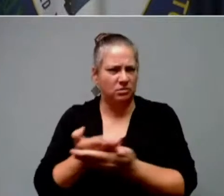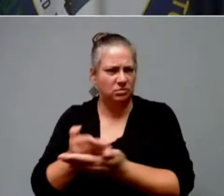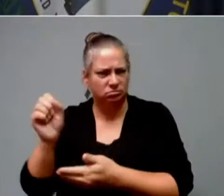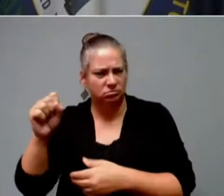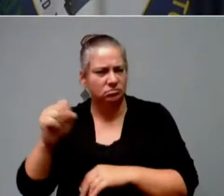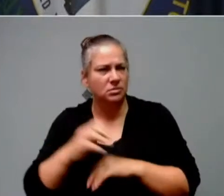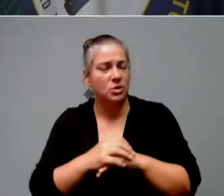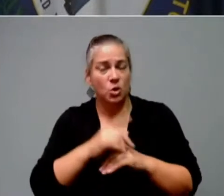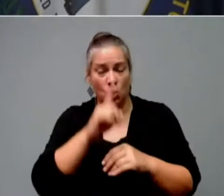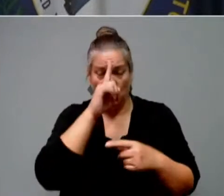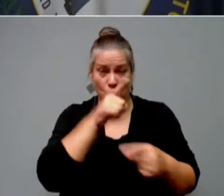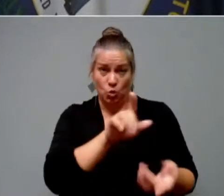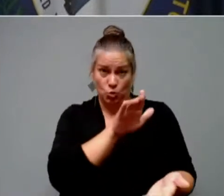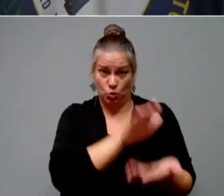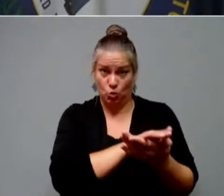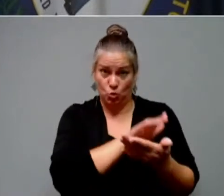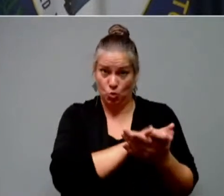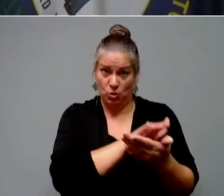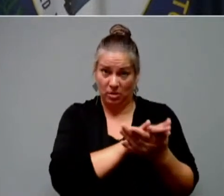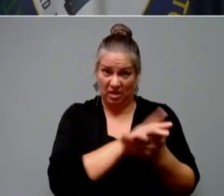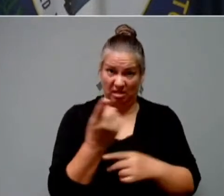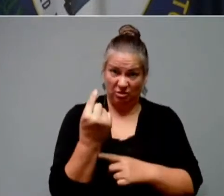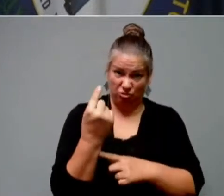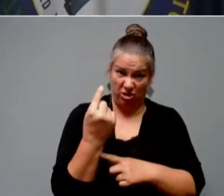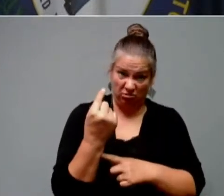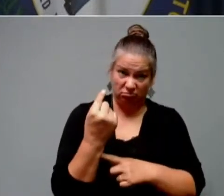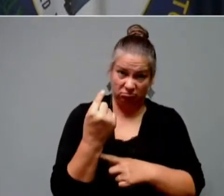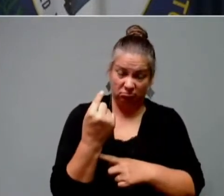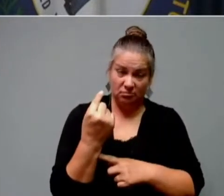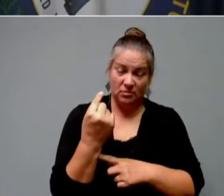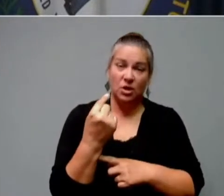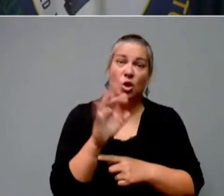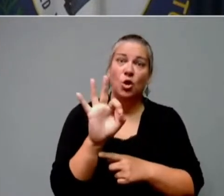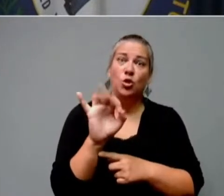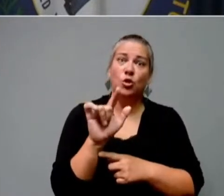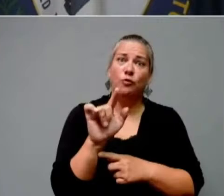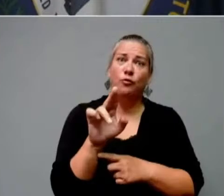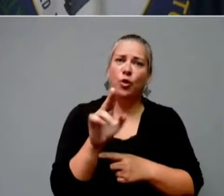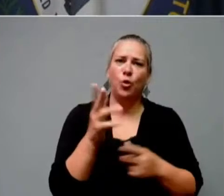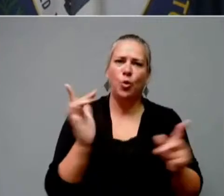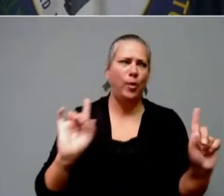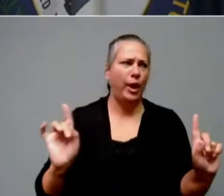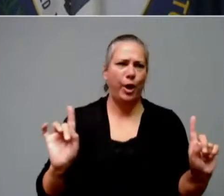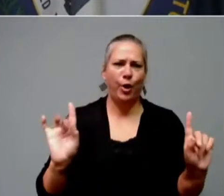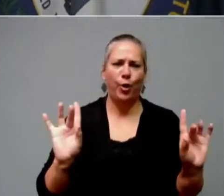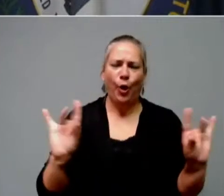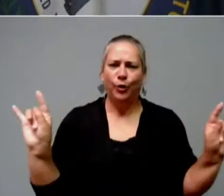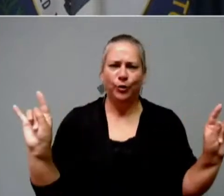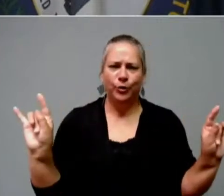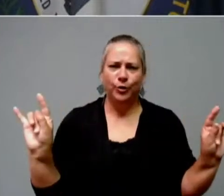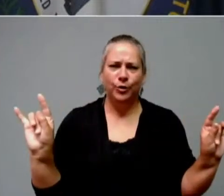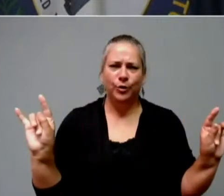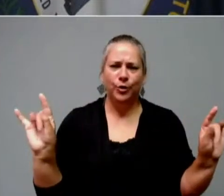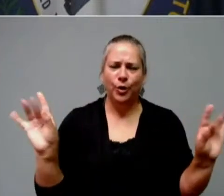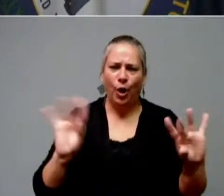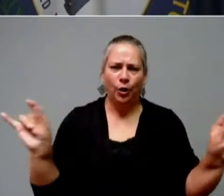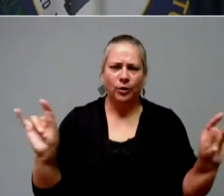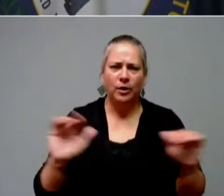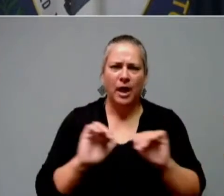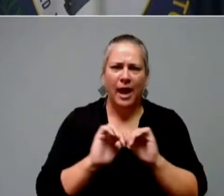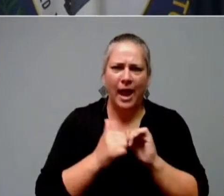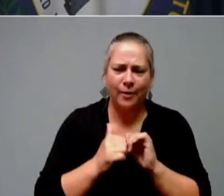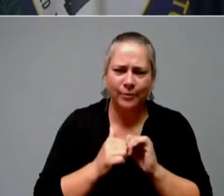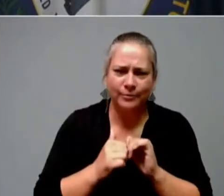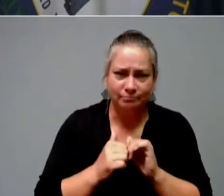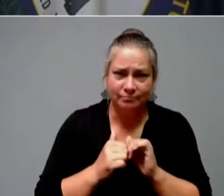year, we functionally eliminated influenza across the United States of America. That we had